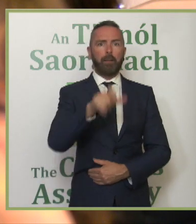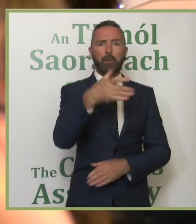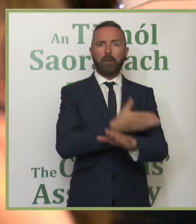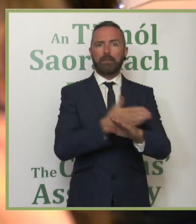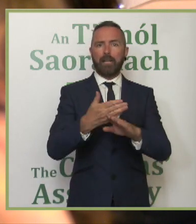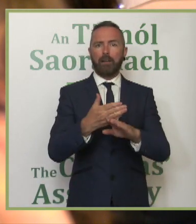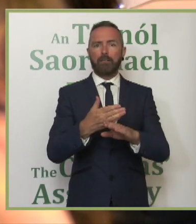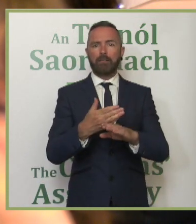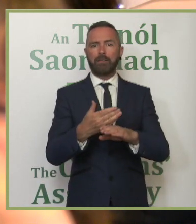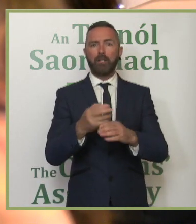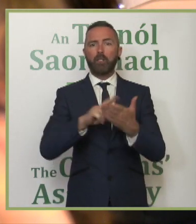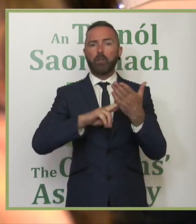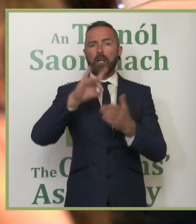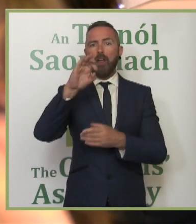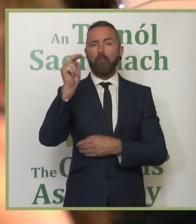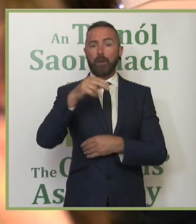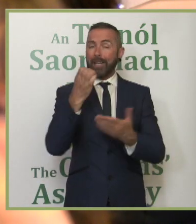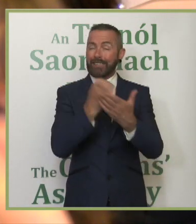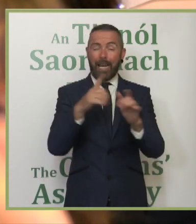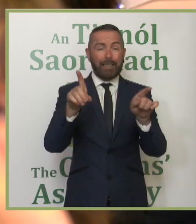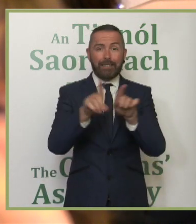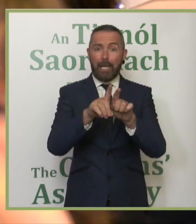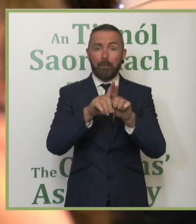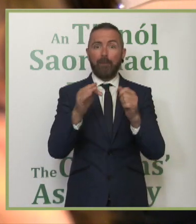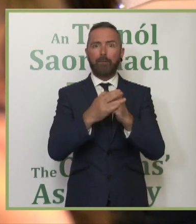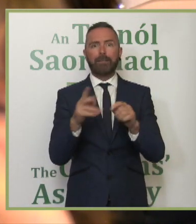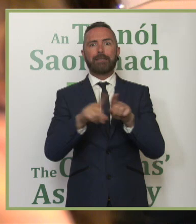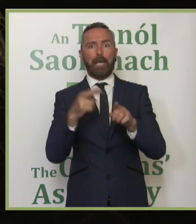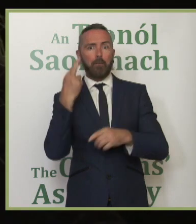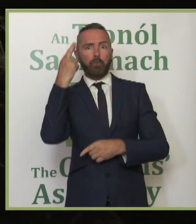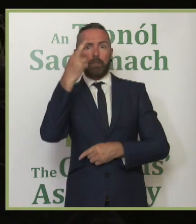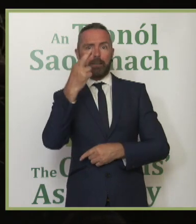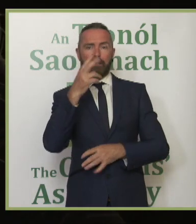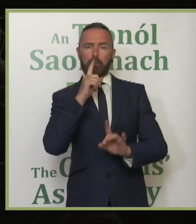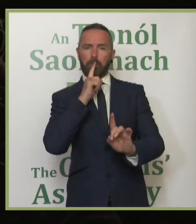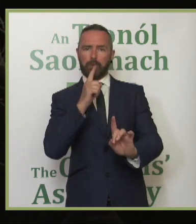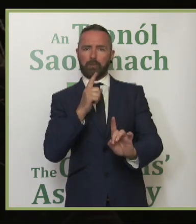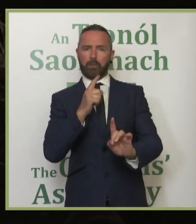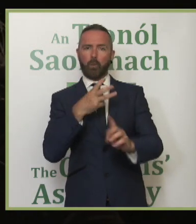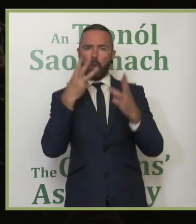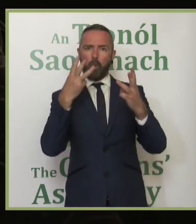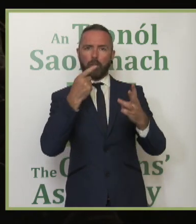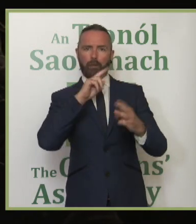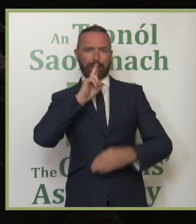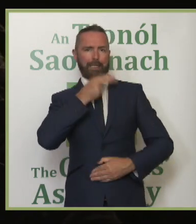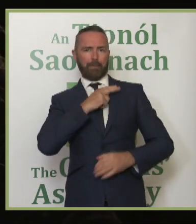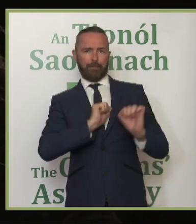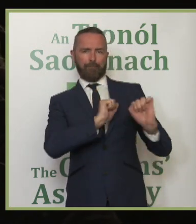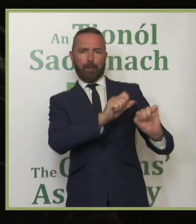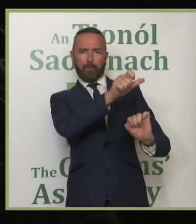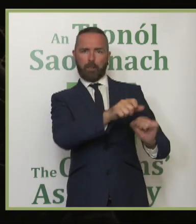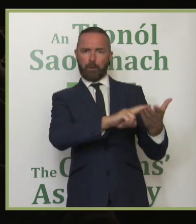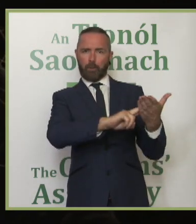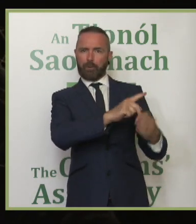heroin, which is an identical drug for exactly the same reason, but by some reason we want to stigmatise those